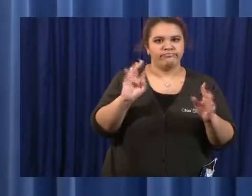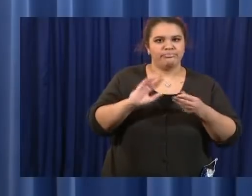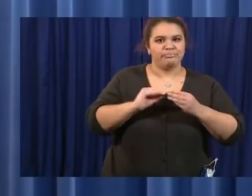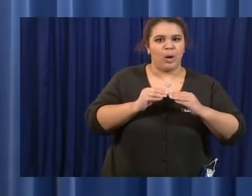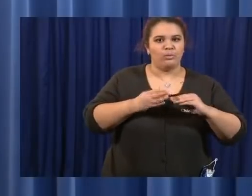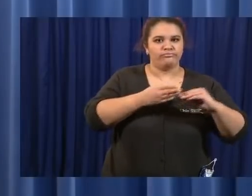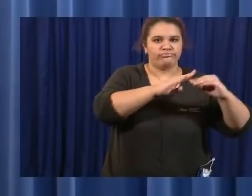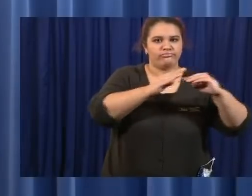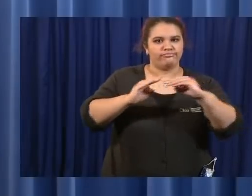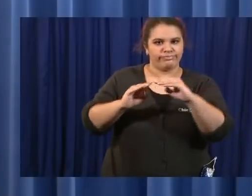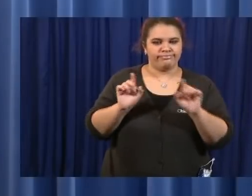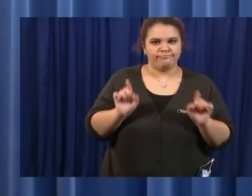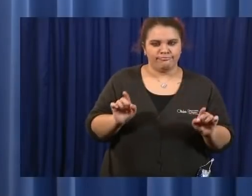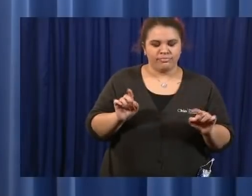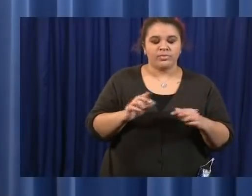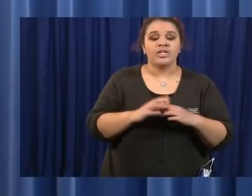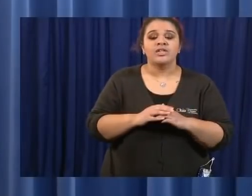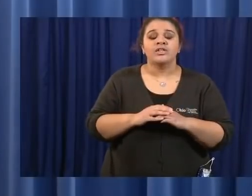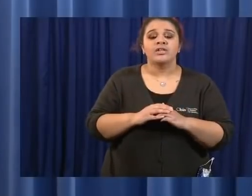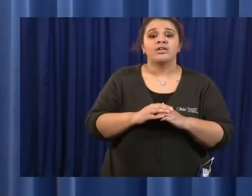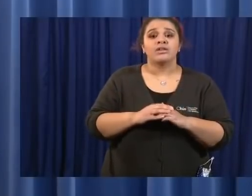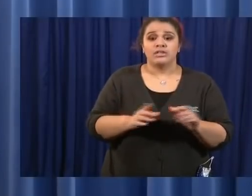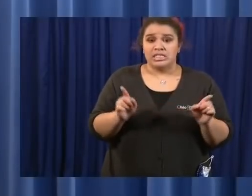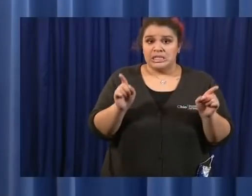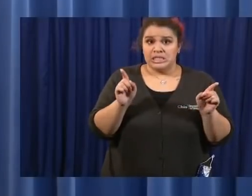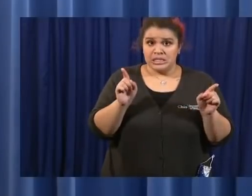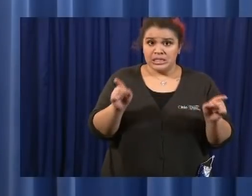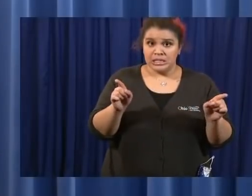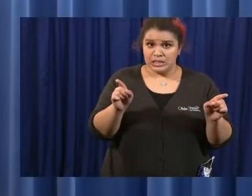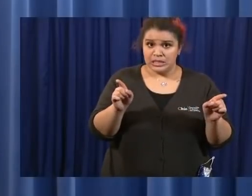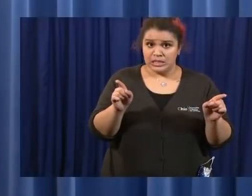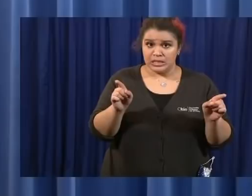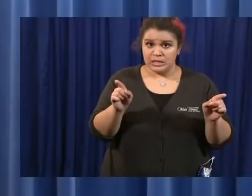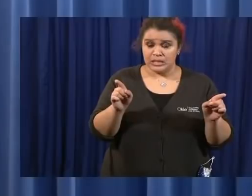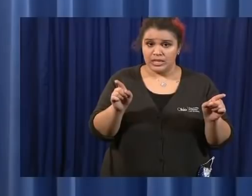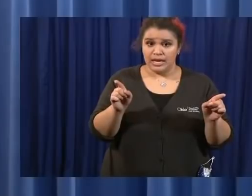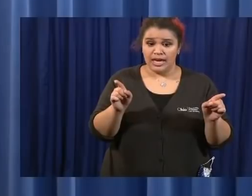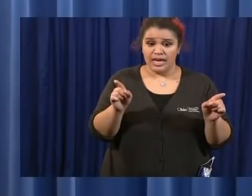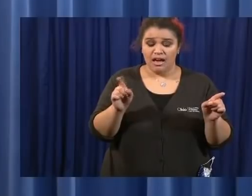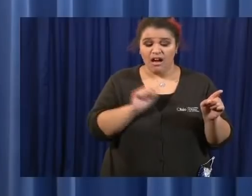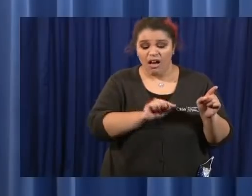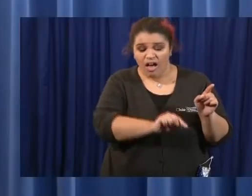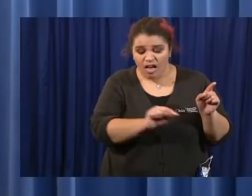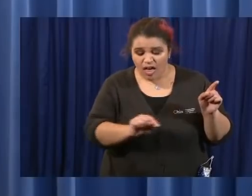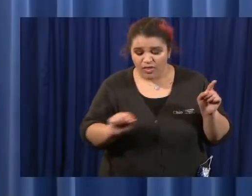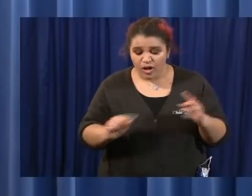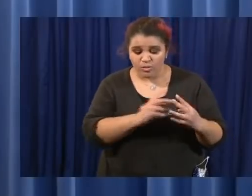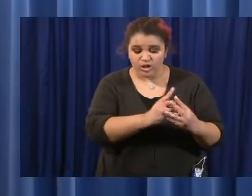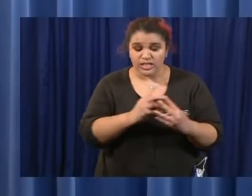to believe that those prisons won't end up in as bad a shape as Marion and Pickaway?